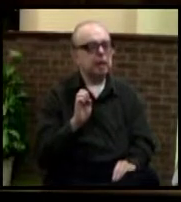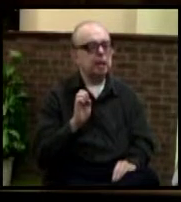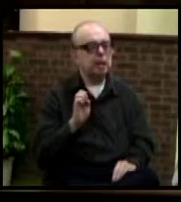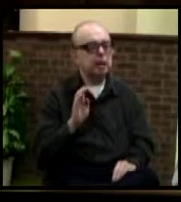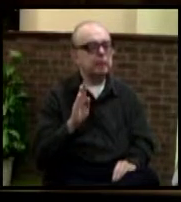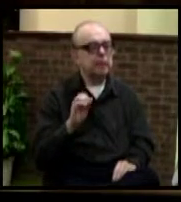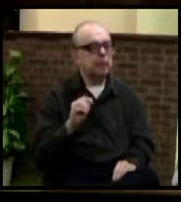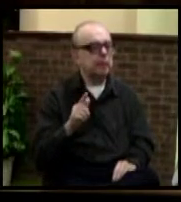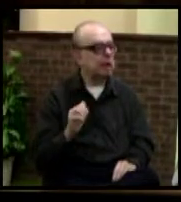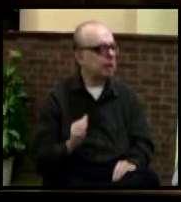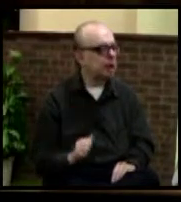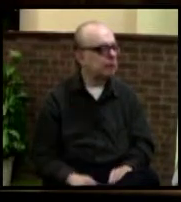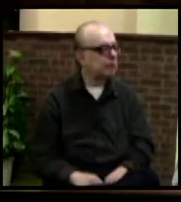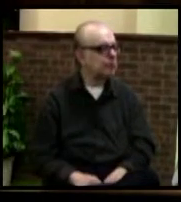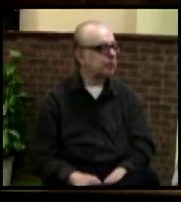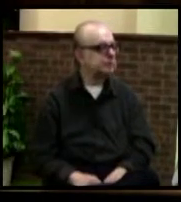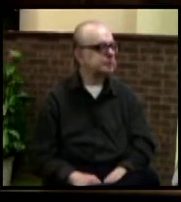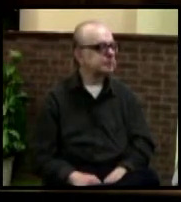Ebola.